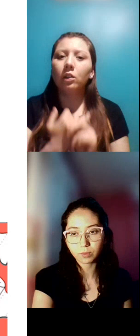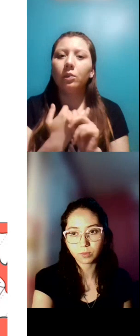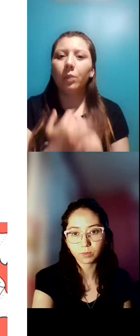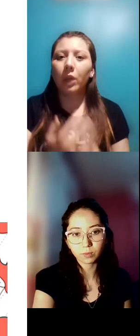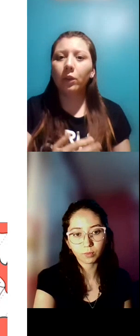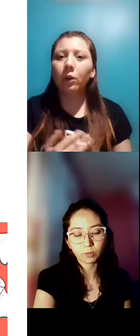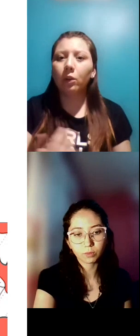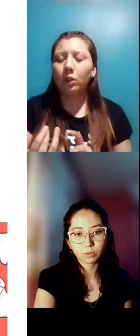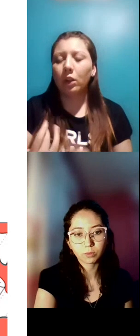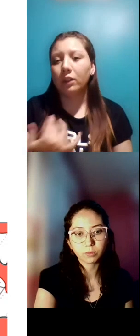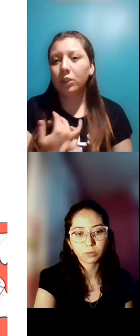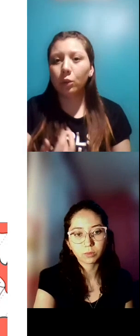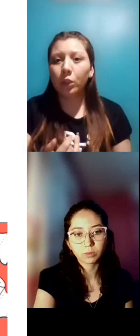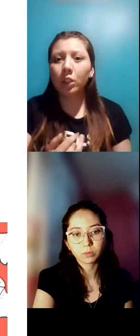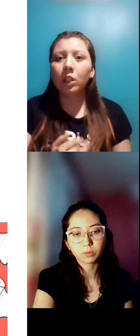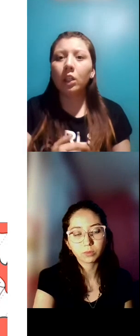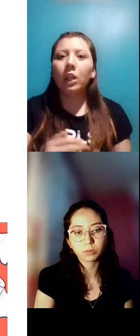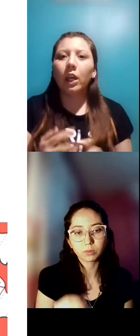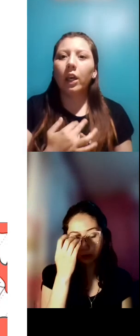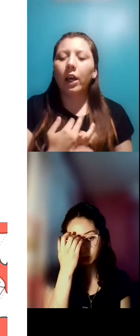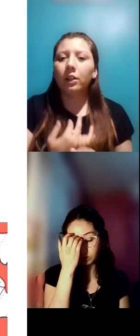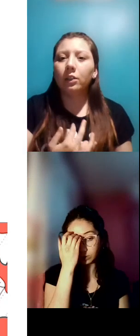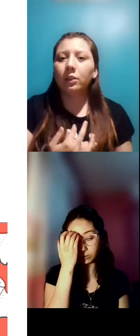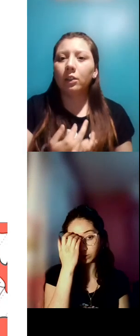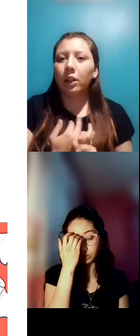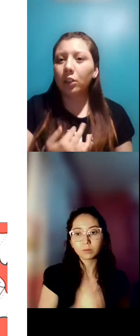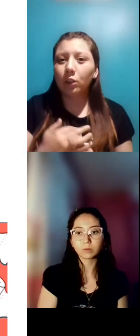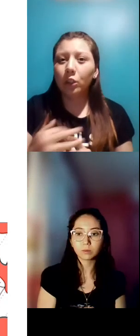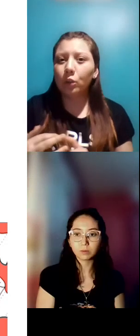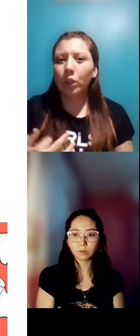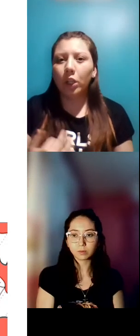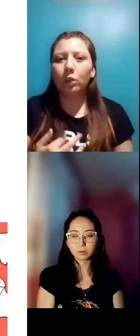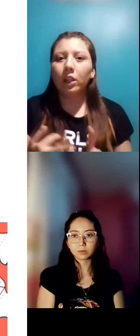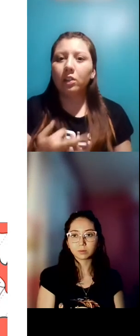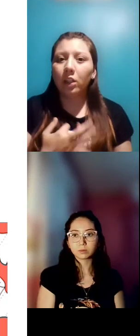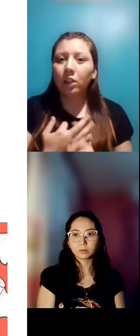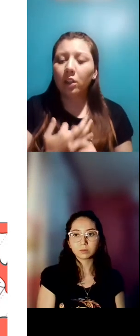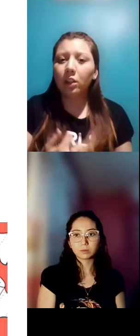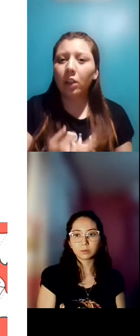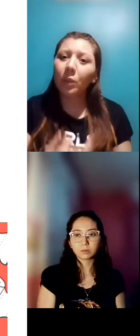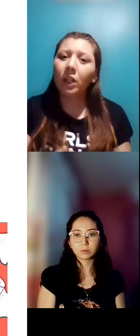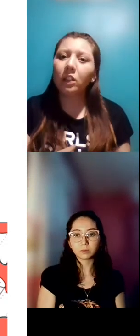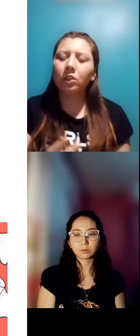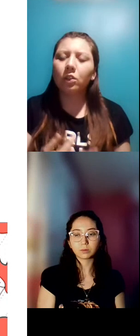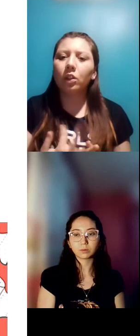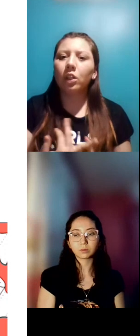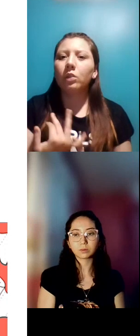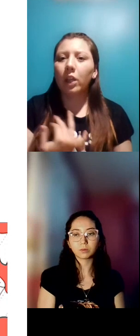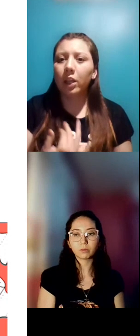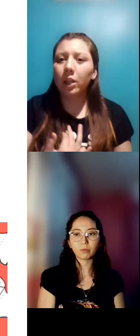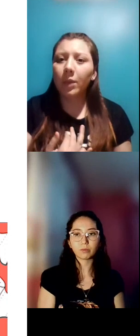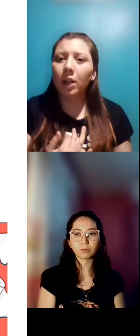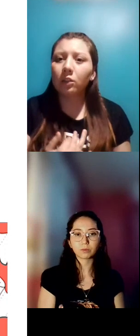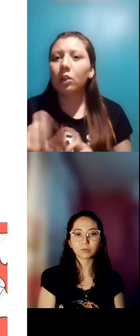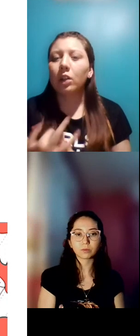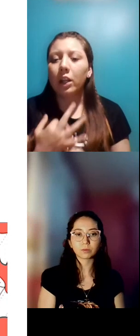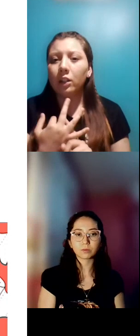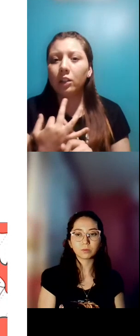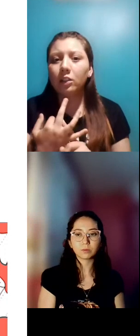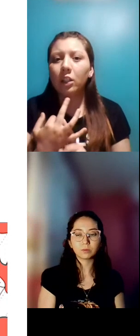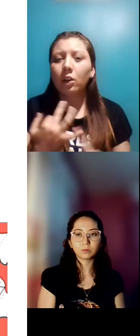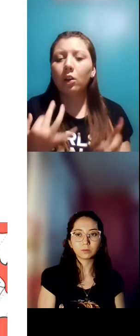watching how before and after cooking, and after going to the toilet, changing diapers, talking out the